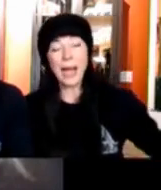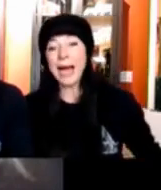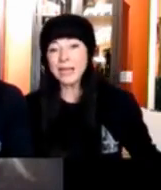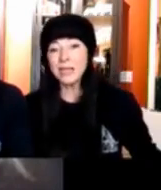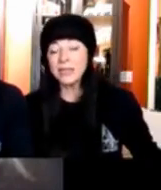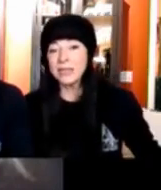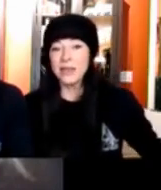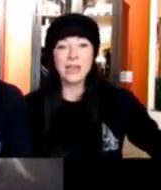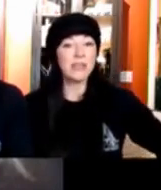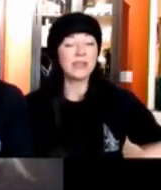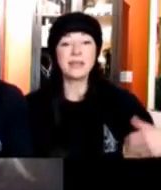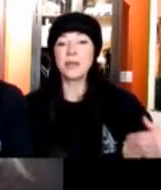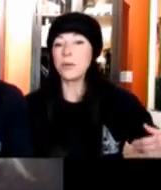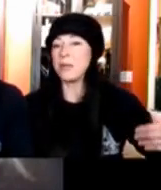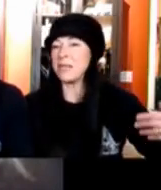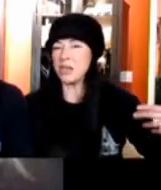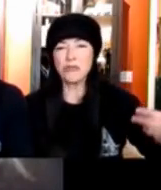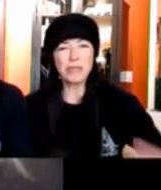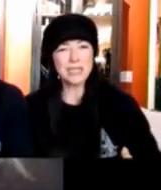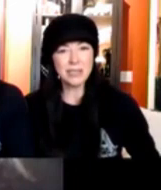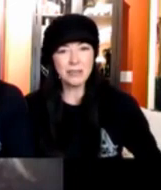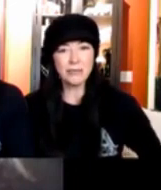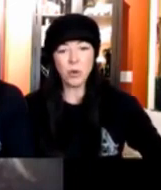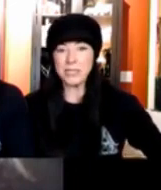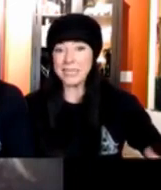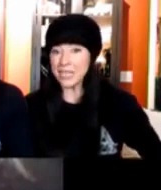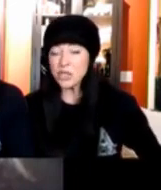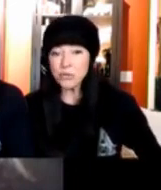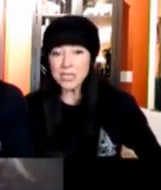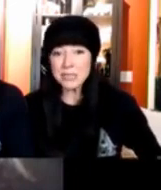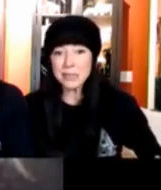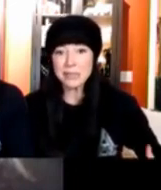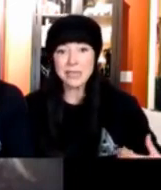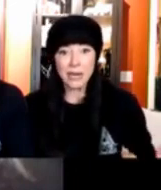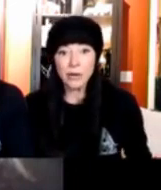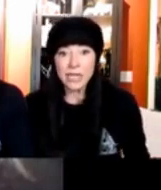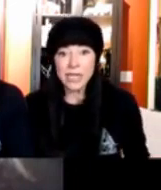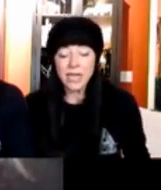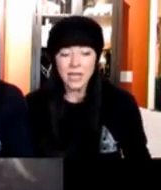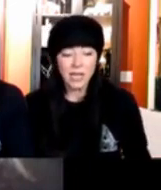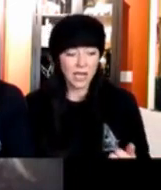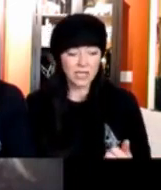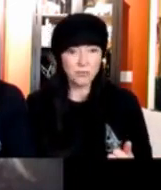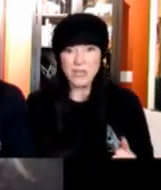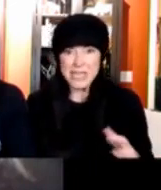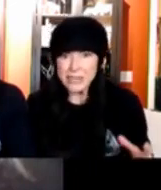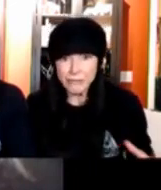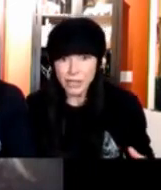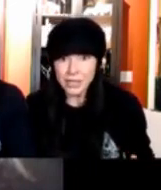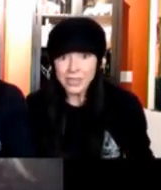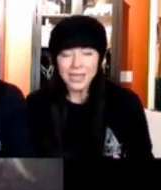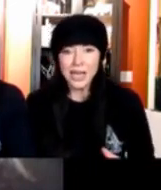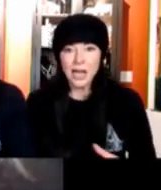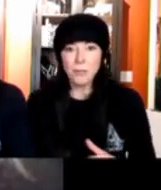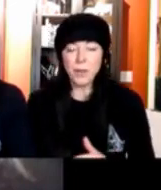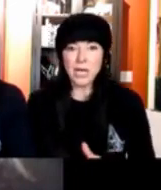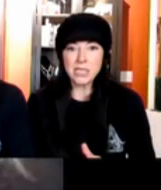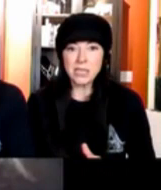while back, they thought that they were maybe aggressive, dangerous, scary,